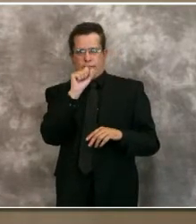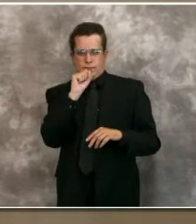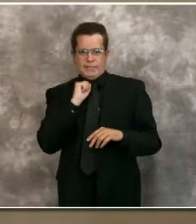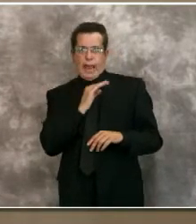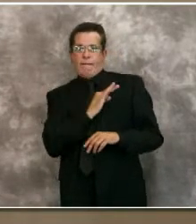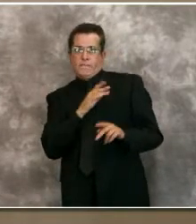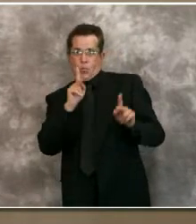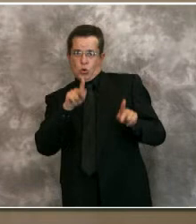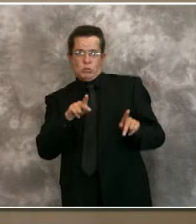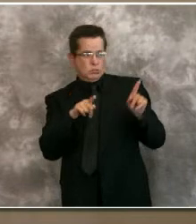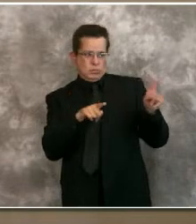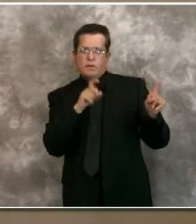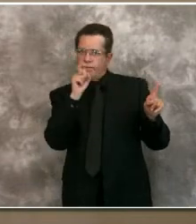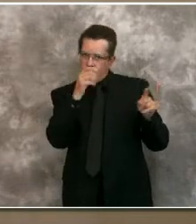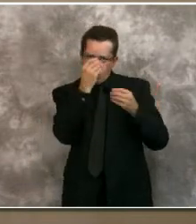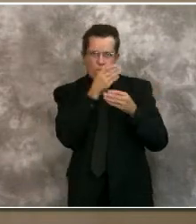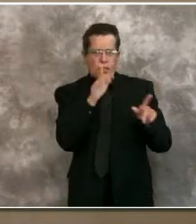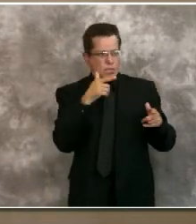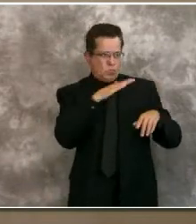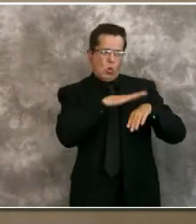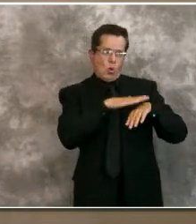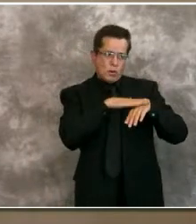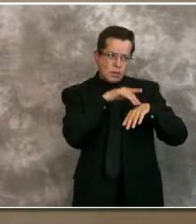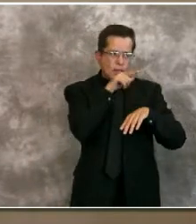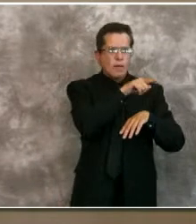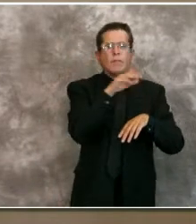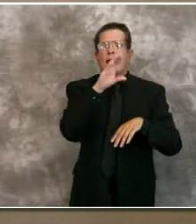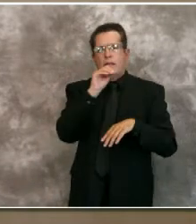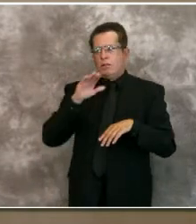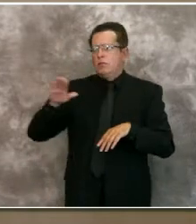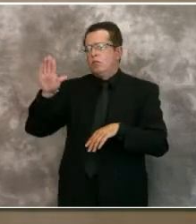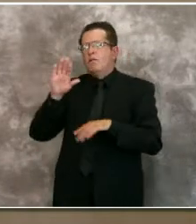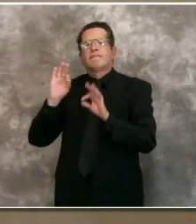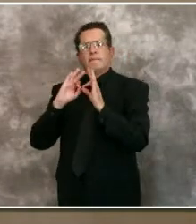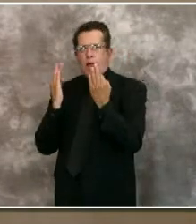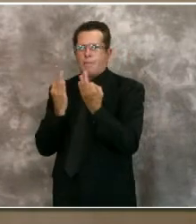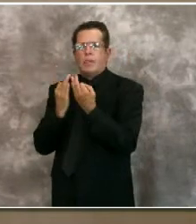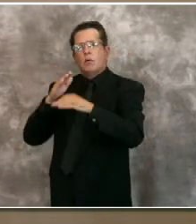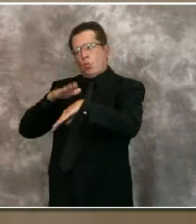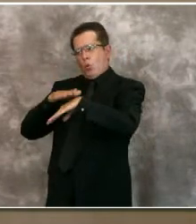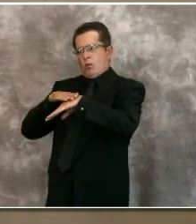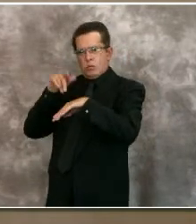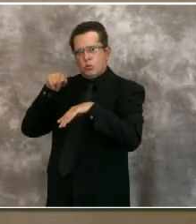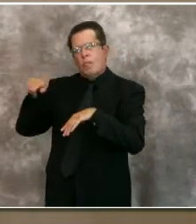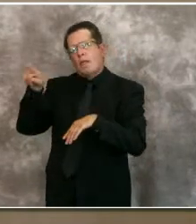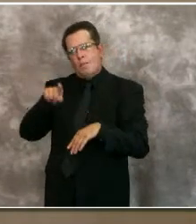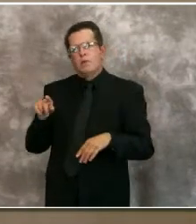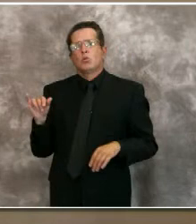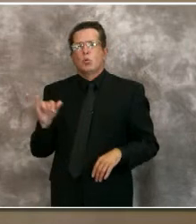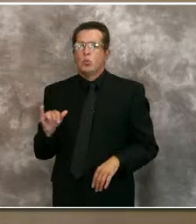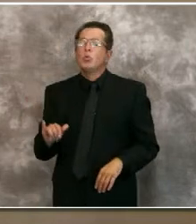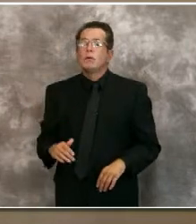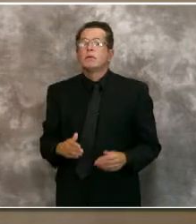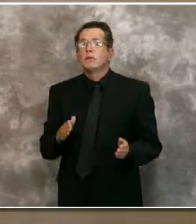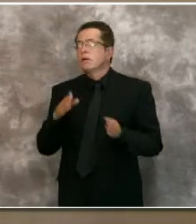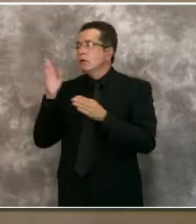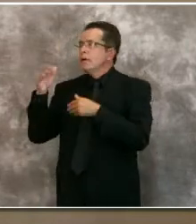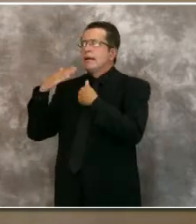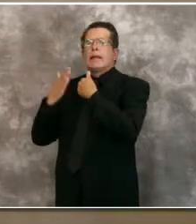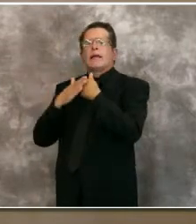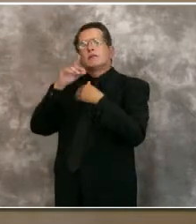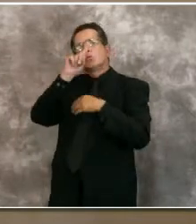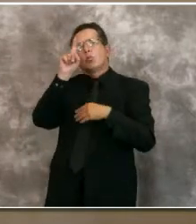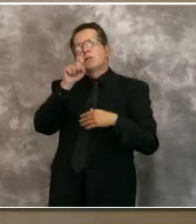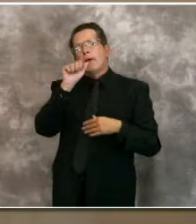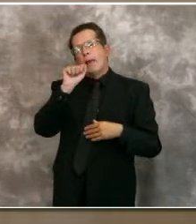are informed, as well as the family members of the residents. Okay, and this question is from